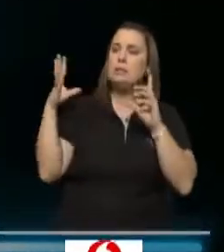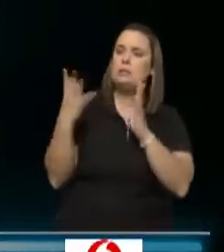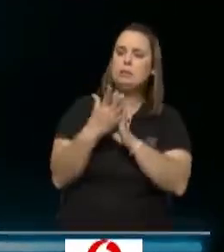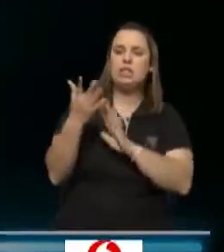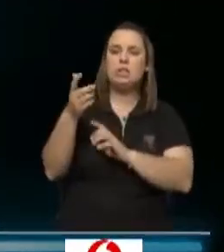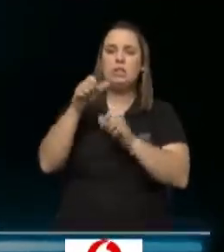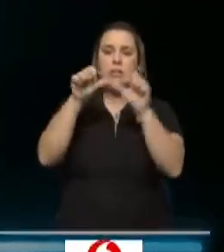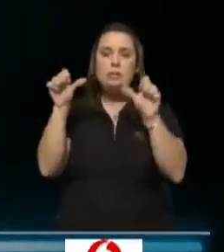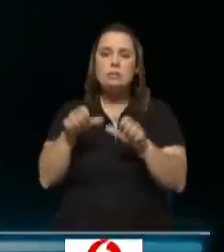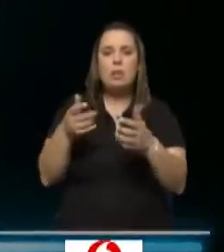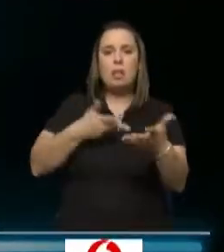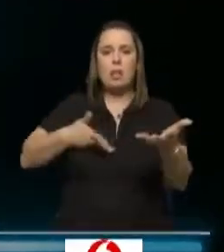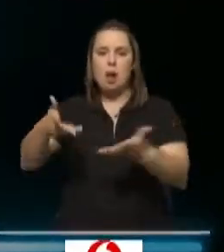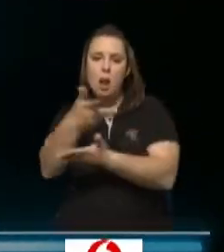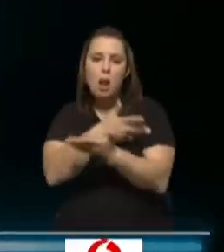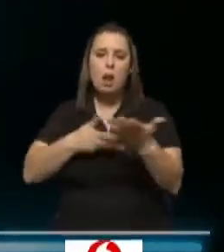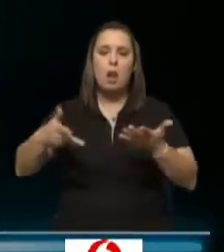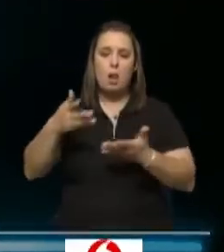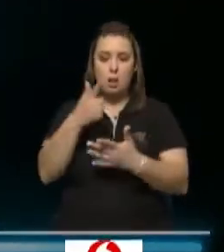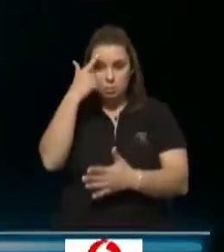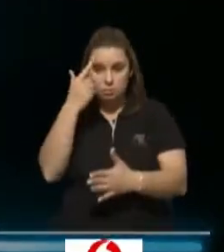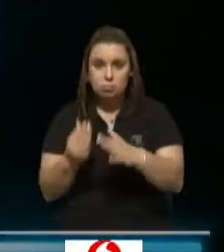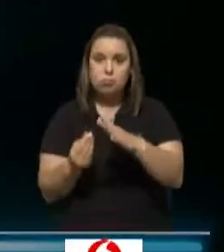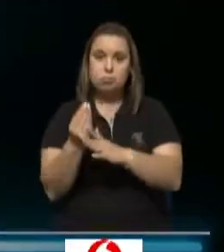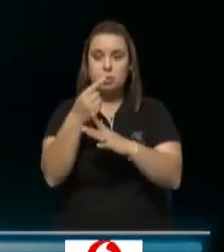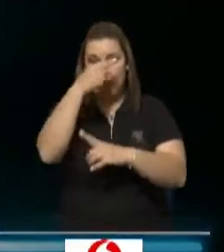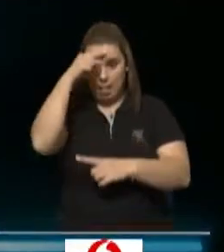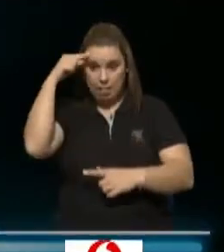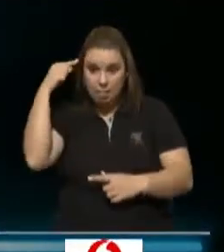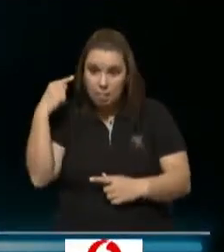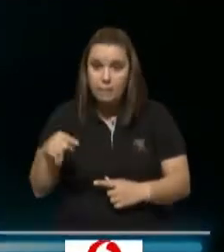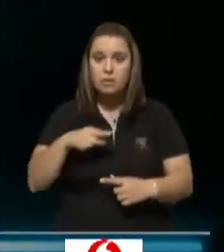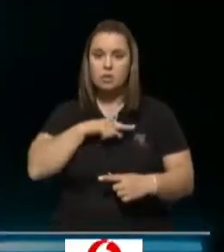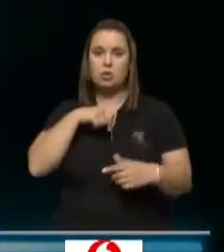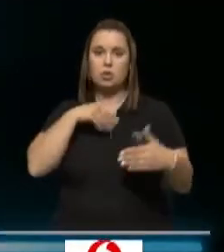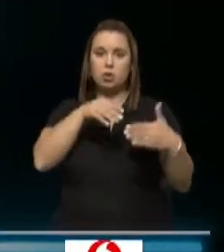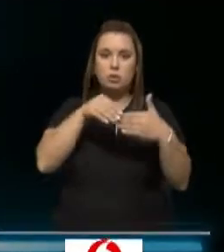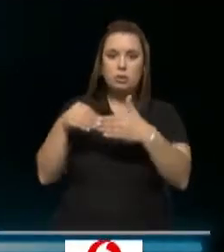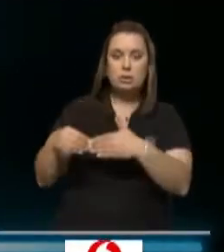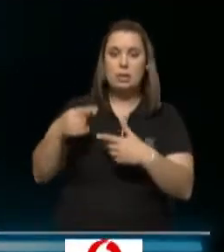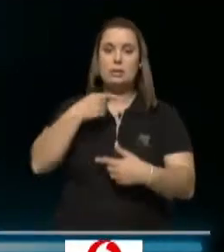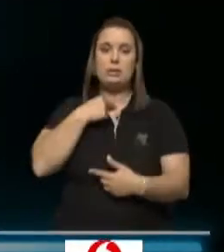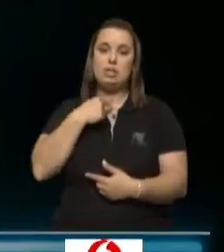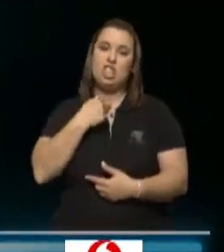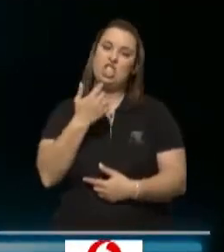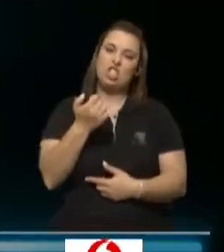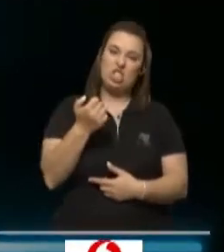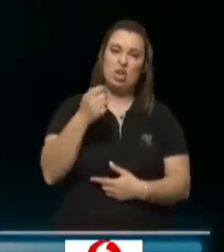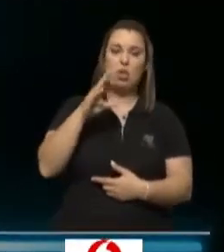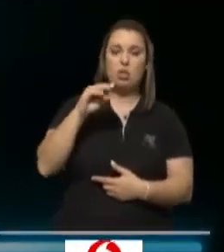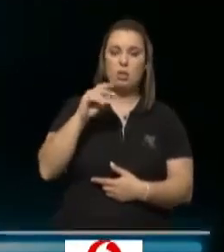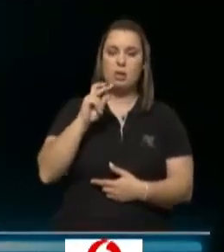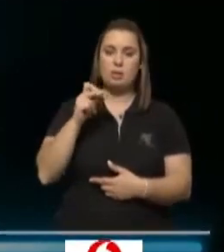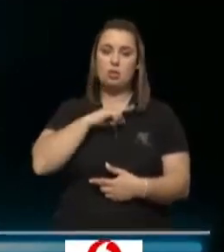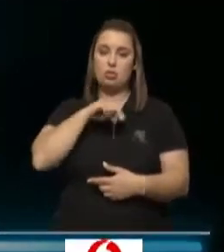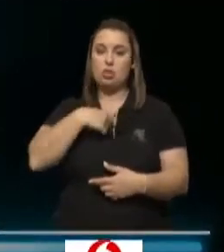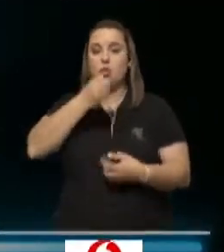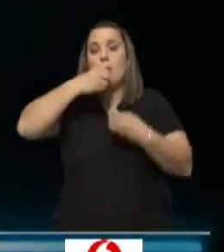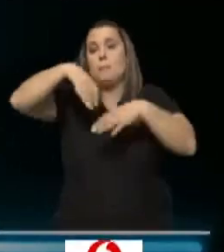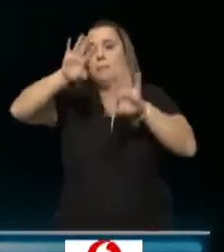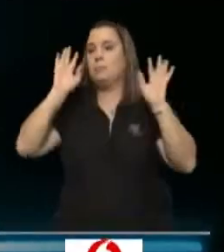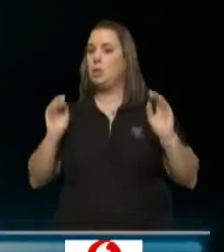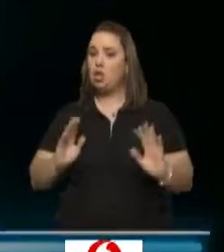create a dynamic, innovative ecosystem, it's going to be difficult for us to lead the digital world